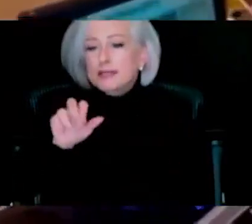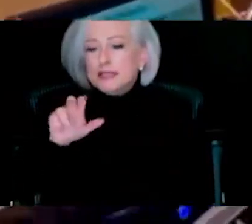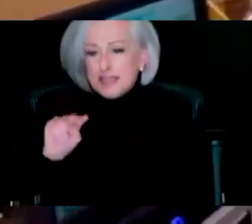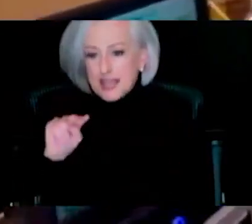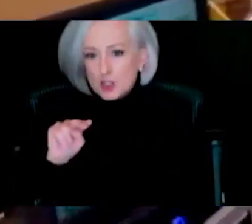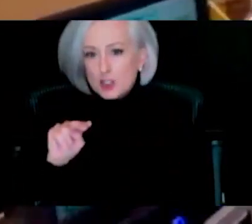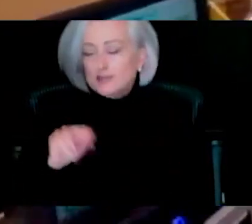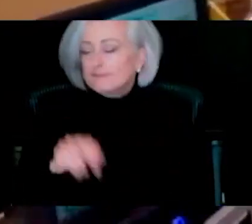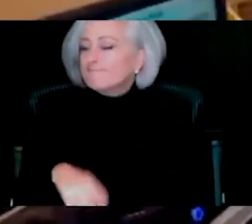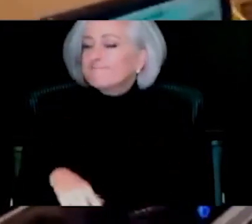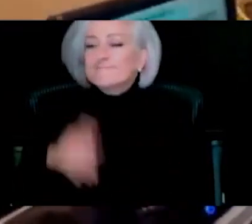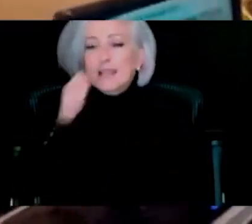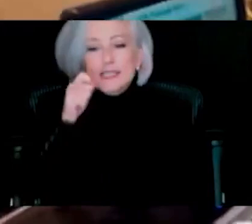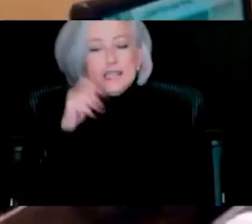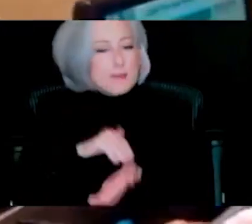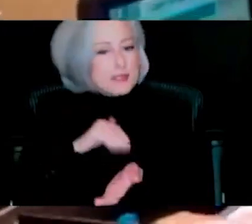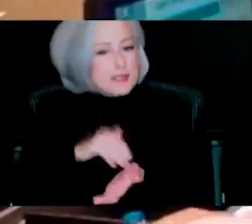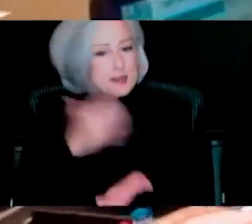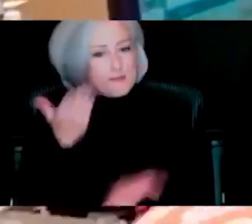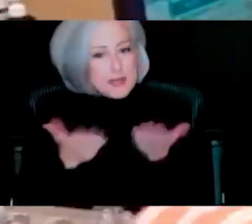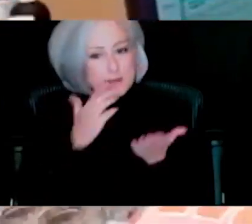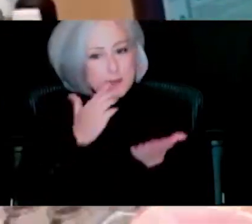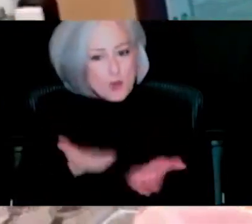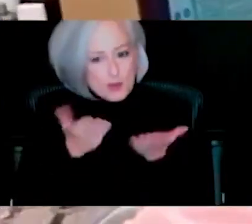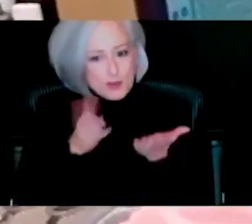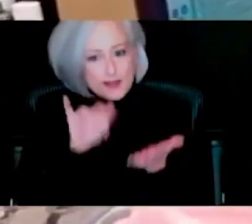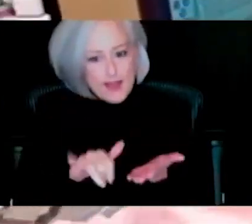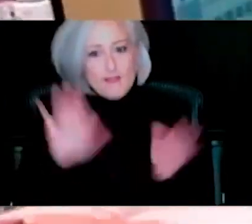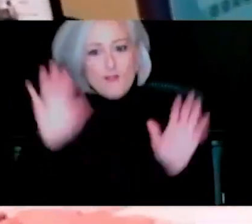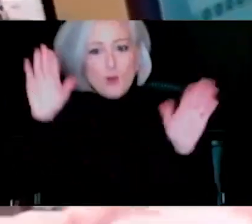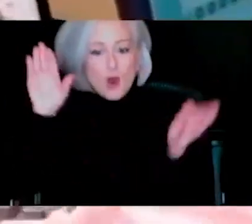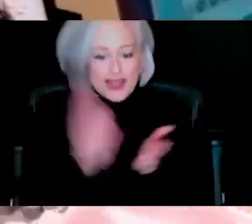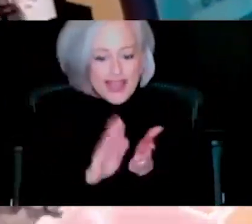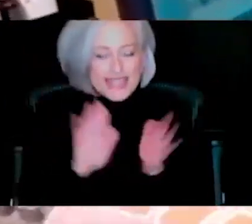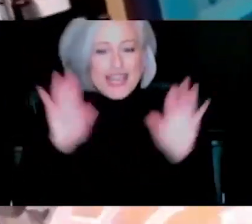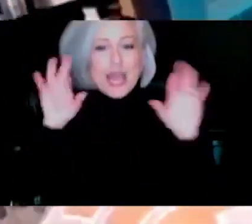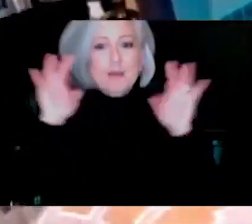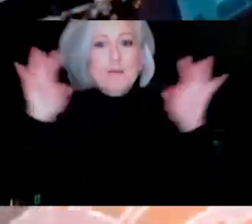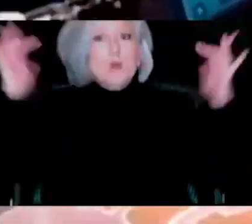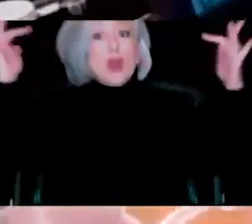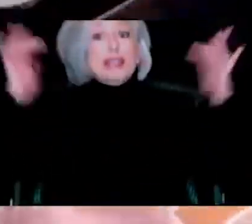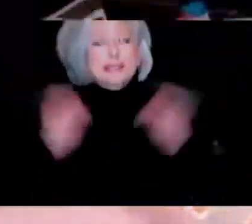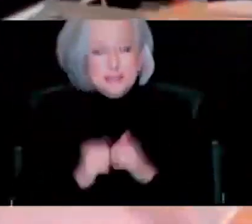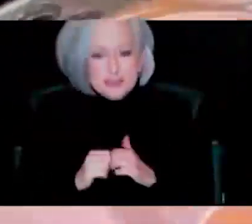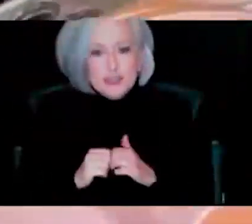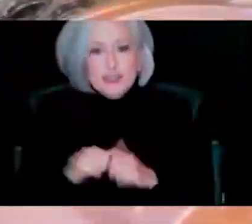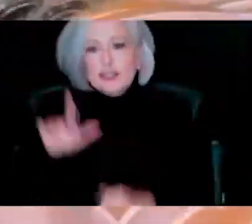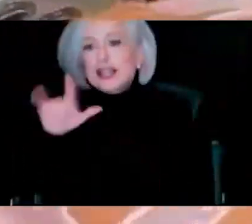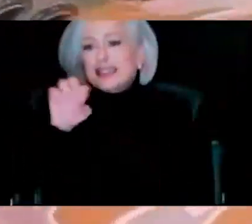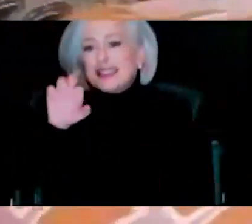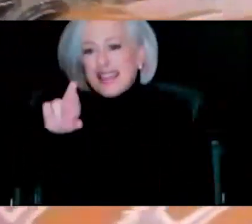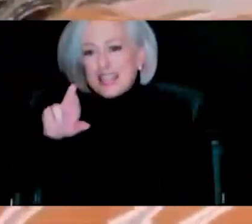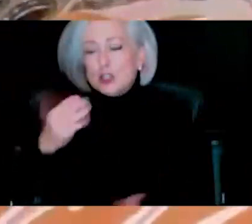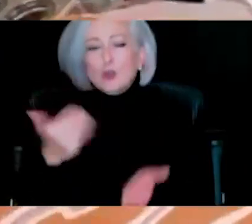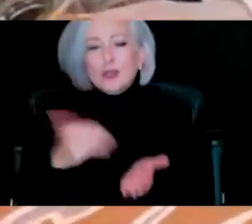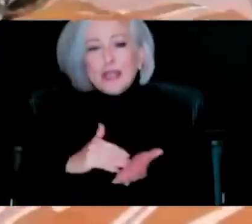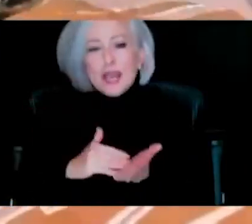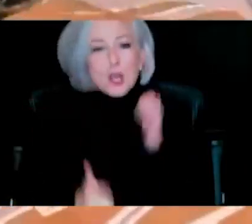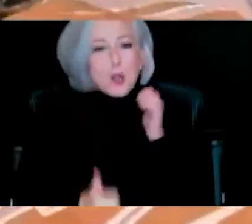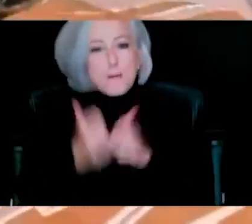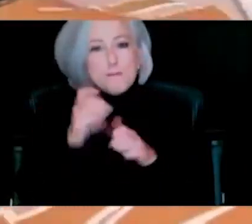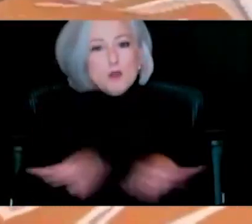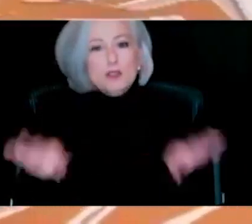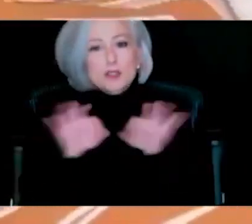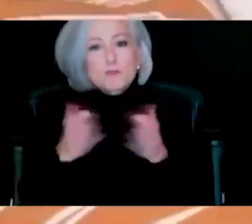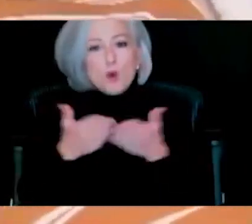dermatologist recommend that for lightening and brightening. There's some lasers. Again, the main thing that you want to do